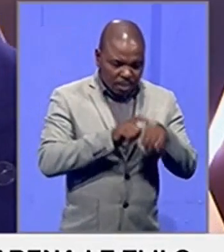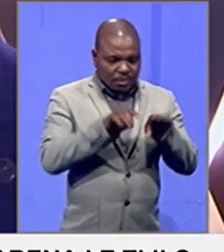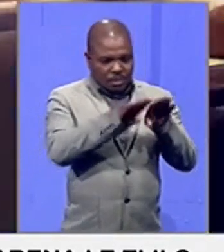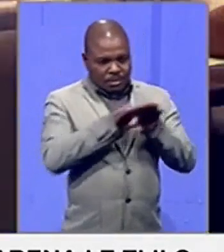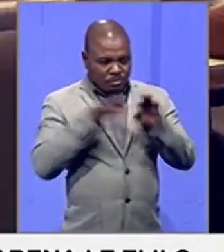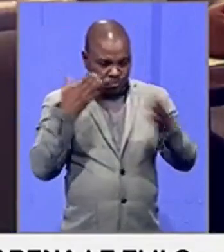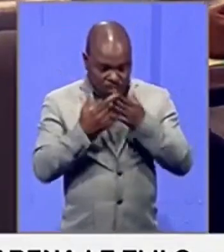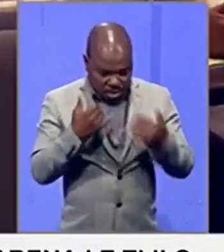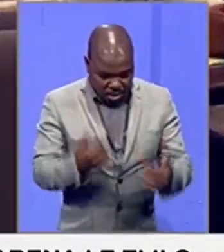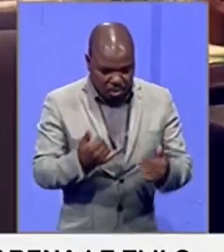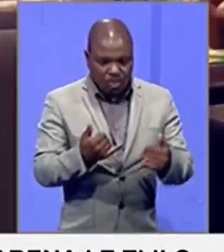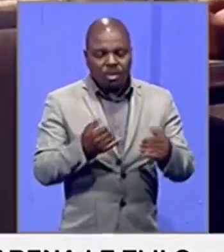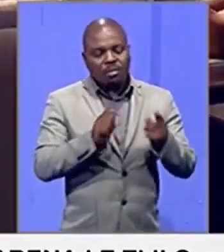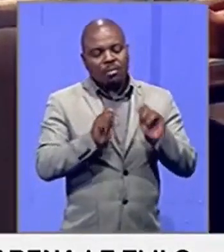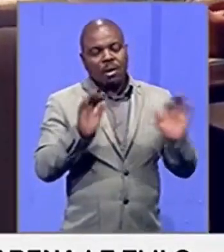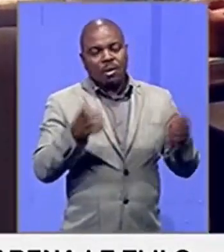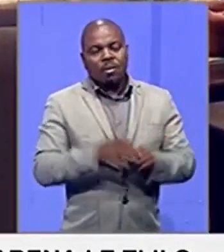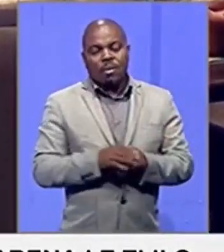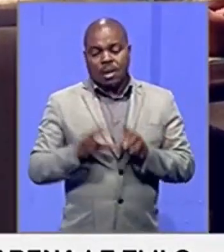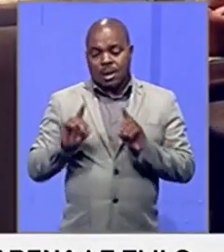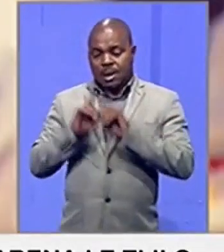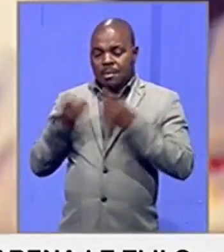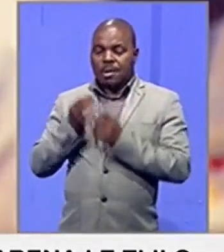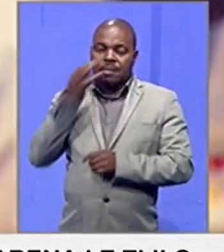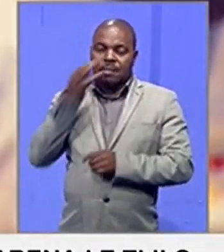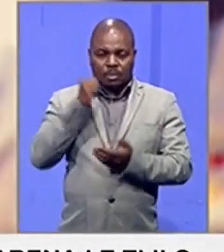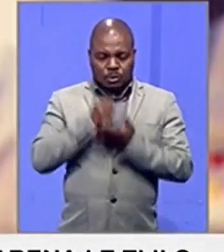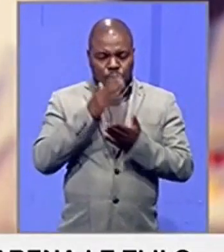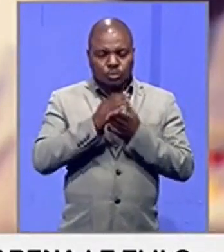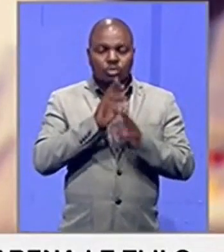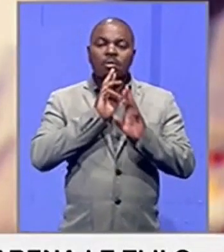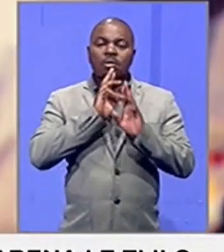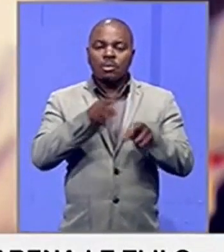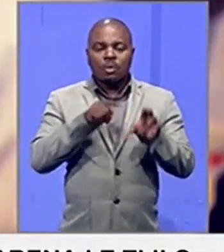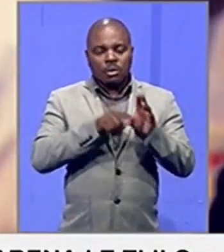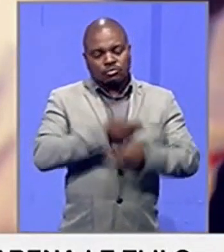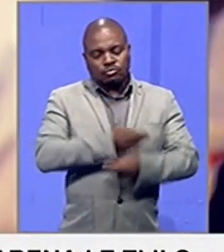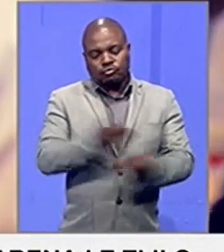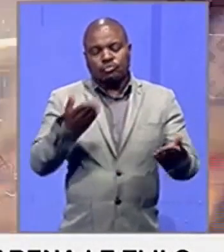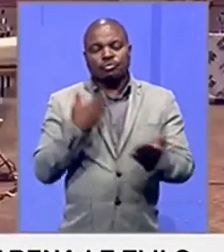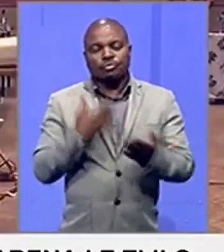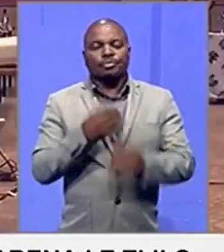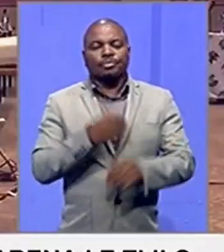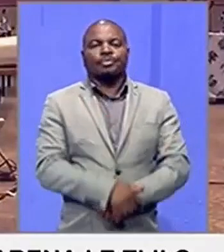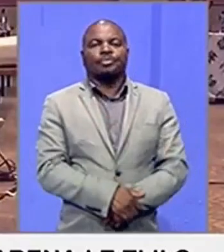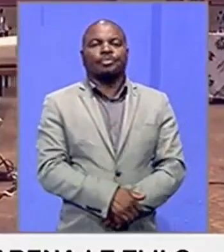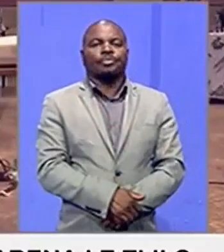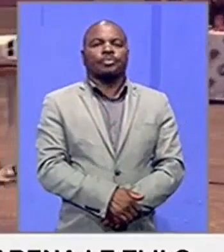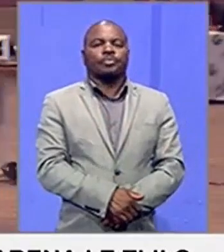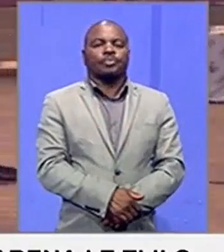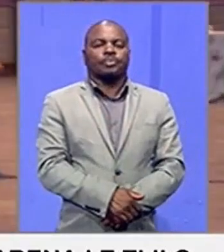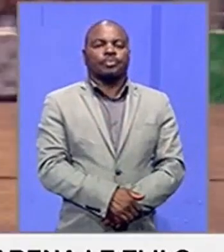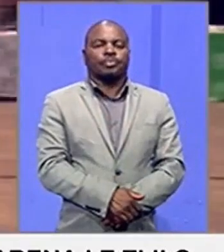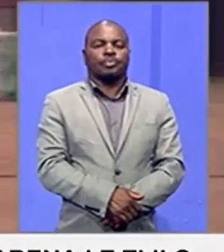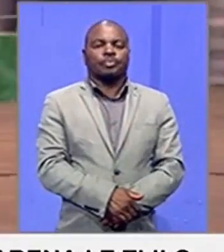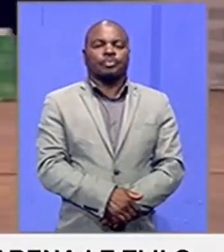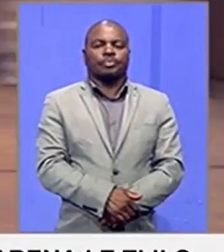yana. Lefapha la re le tla netefatsa fa pegelo eno ya matlole e rebolwa. Zebulon Maini, SABC